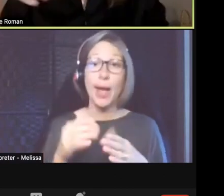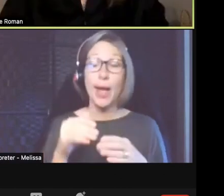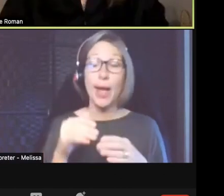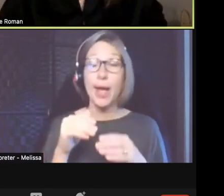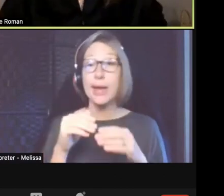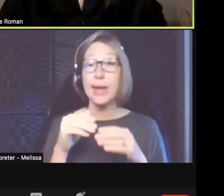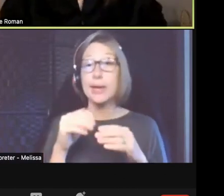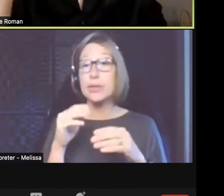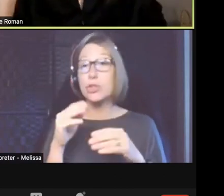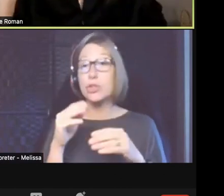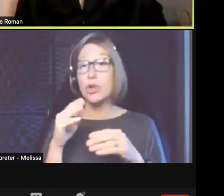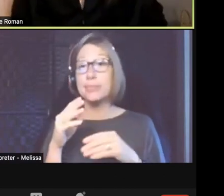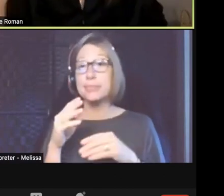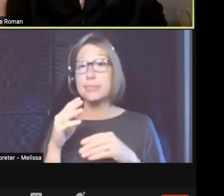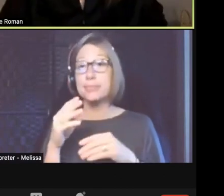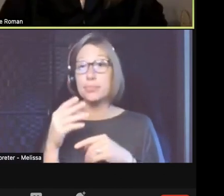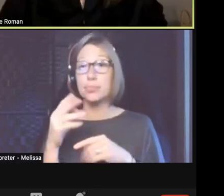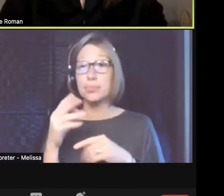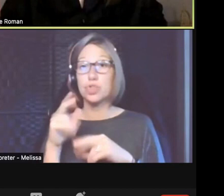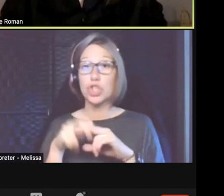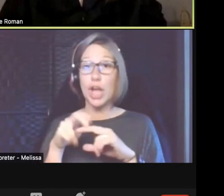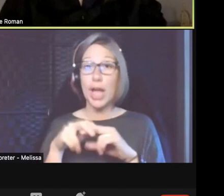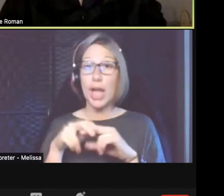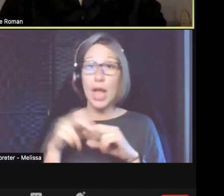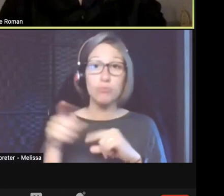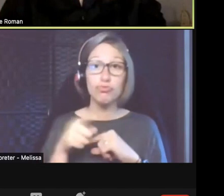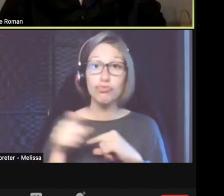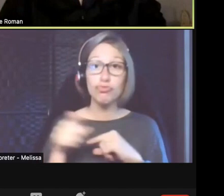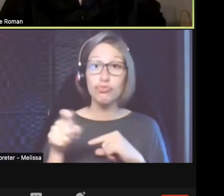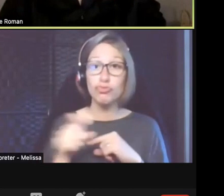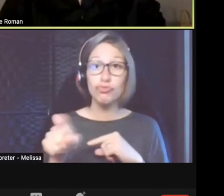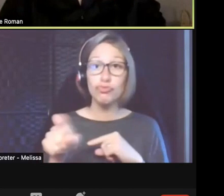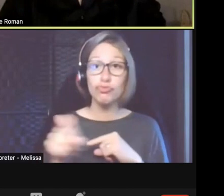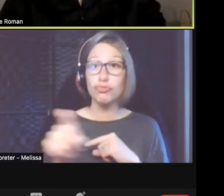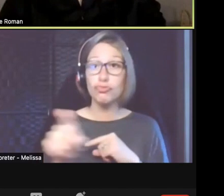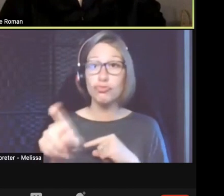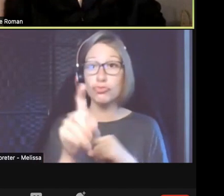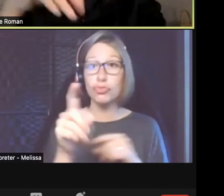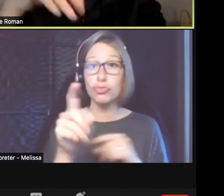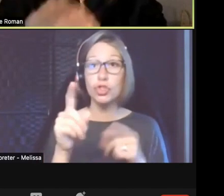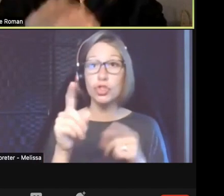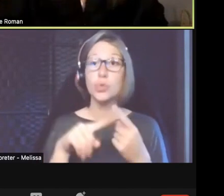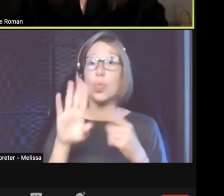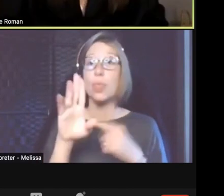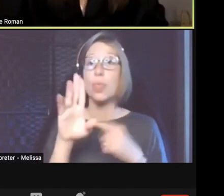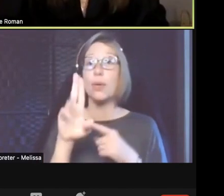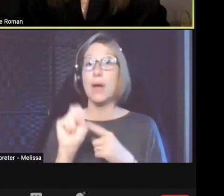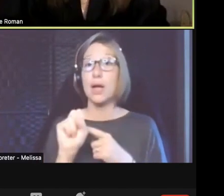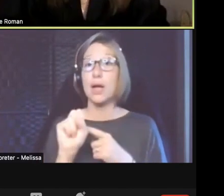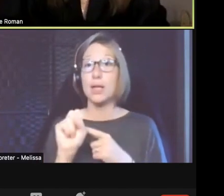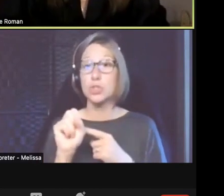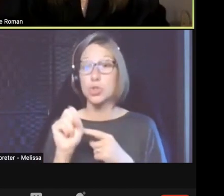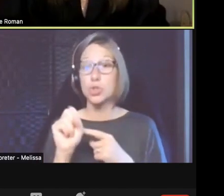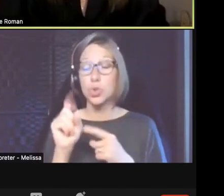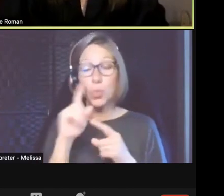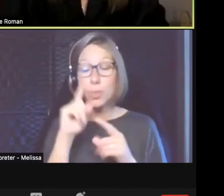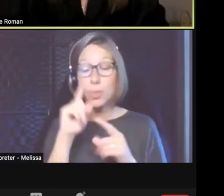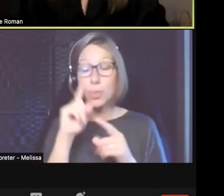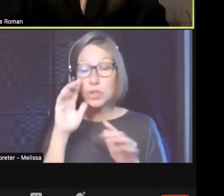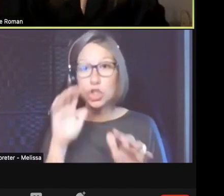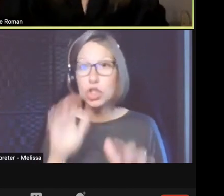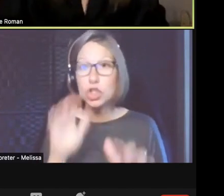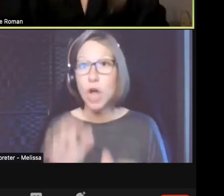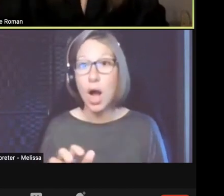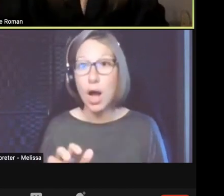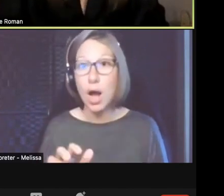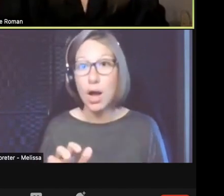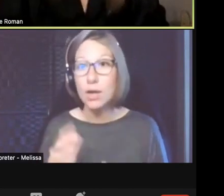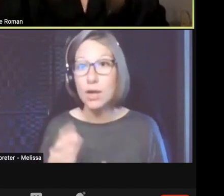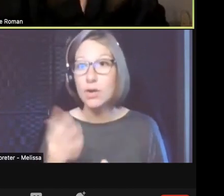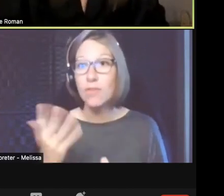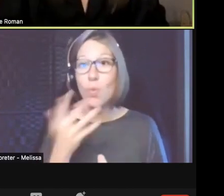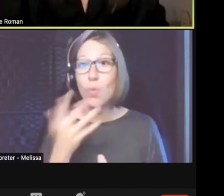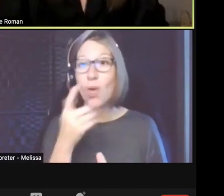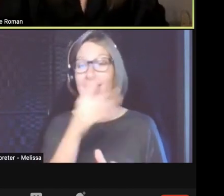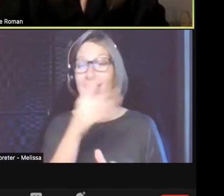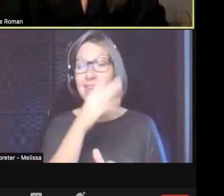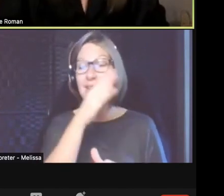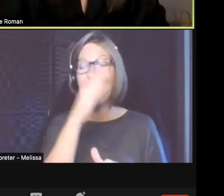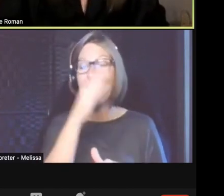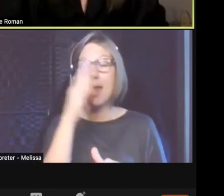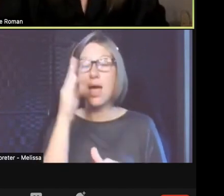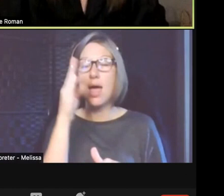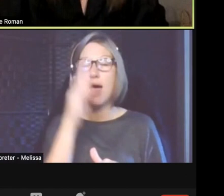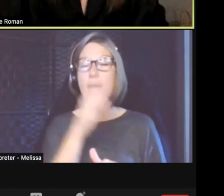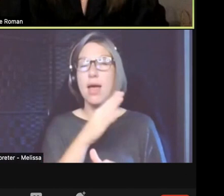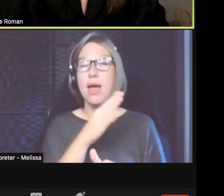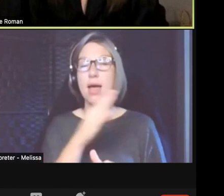your classroom to where you get on the bus, show me the ones that you see. You would be shocked at what they have never, ever,